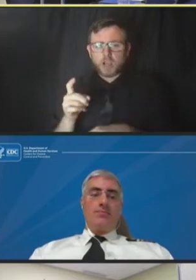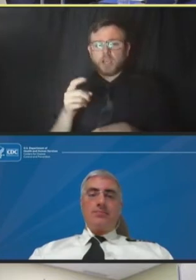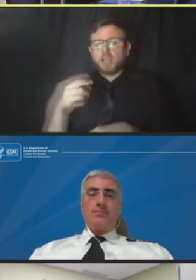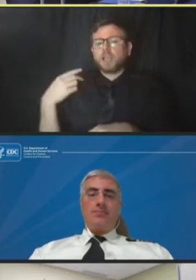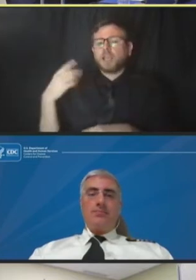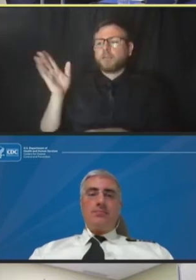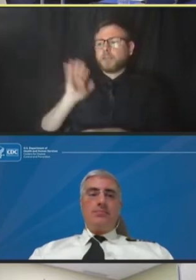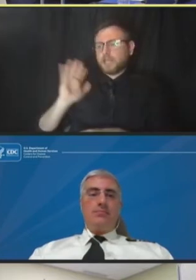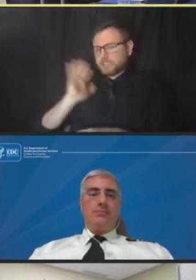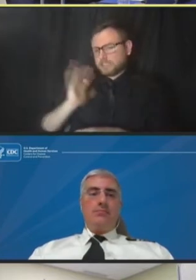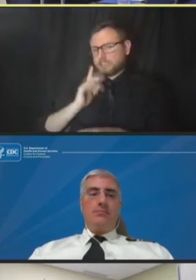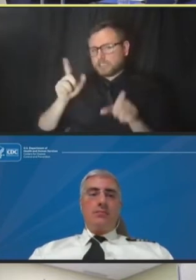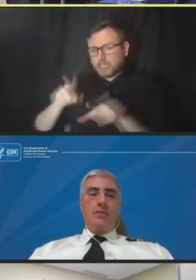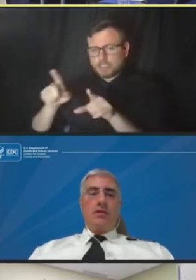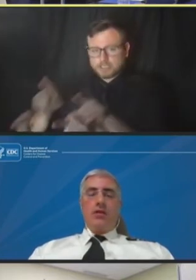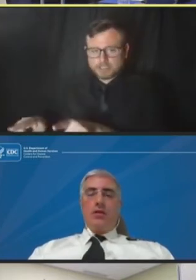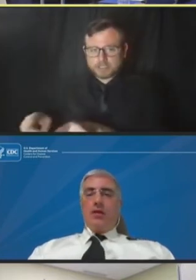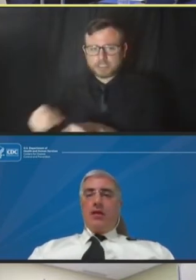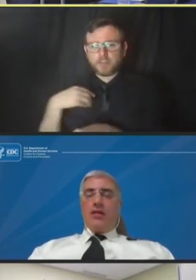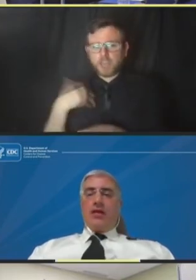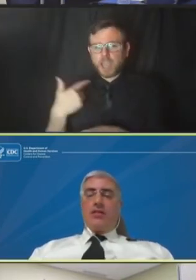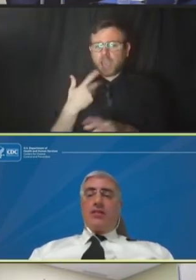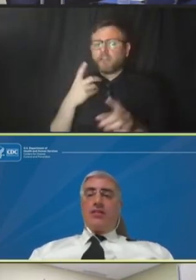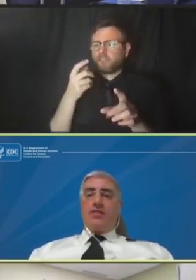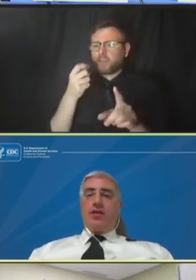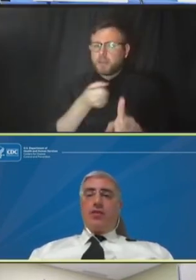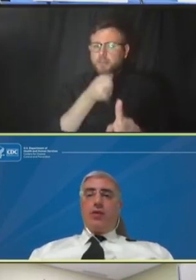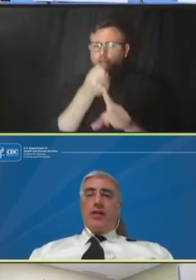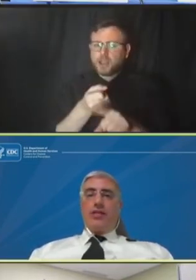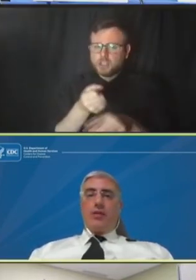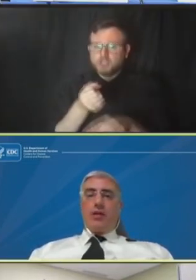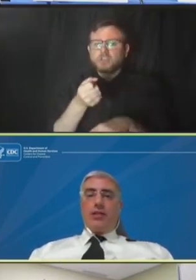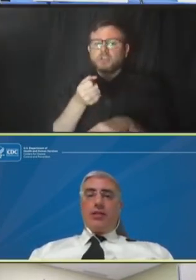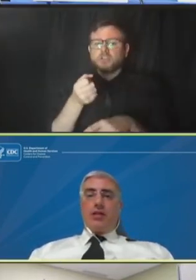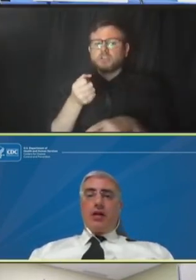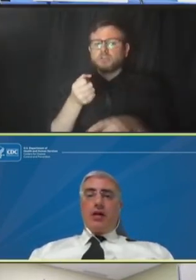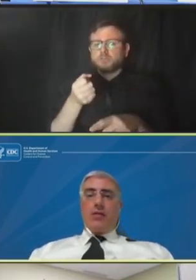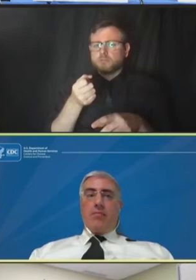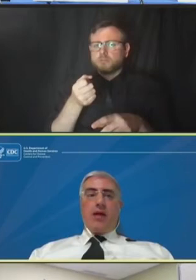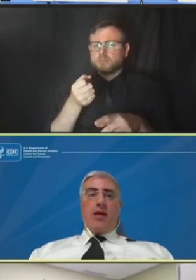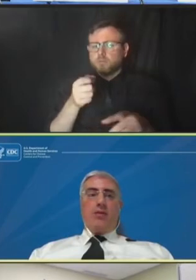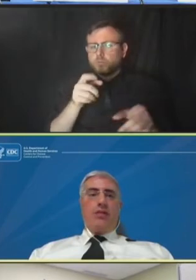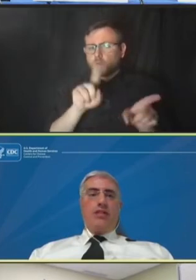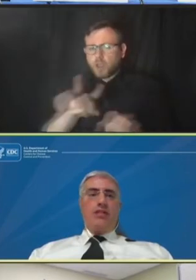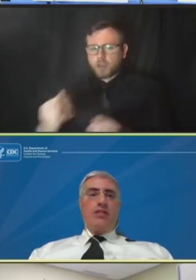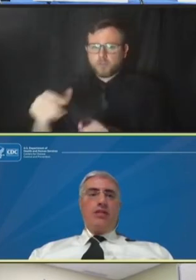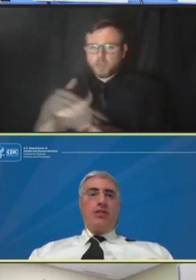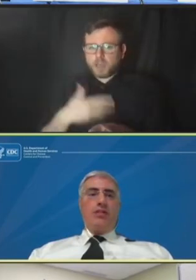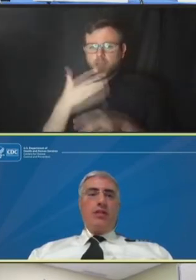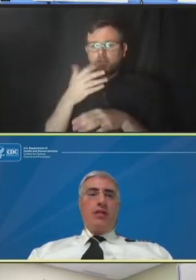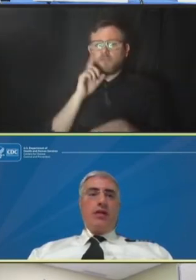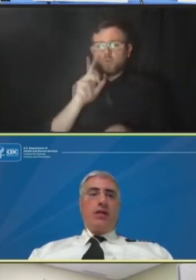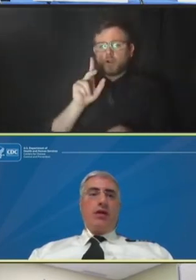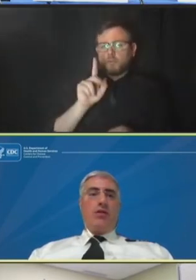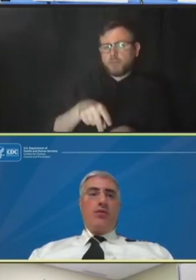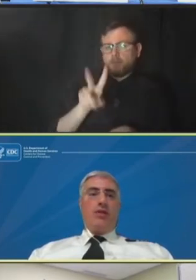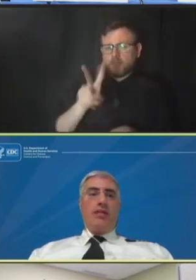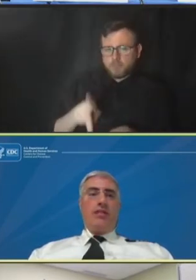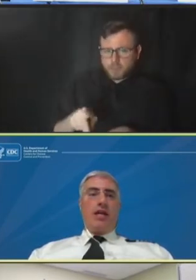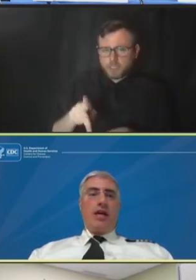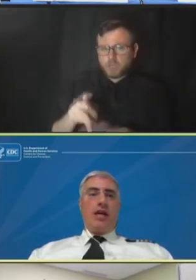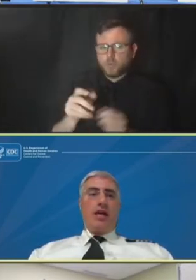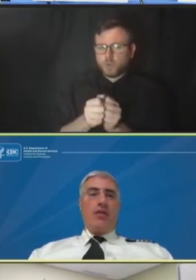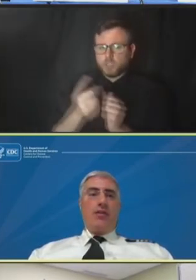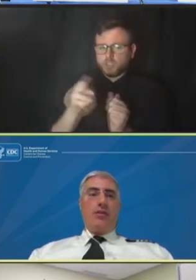with Jynneos? Yeah, so that's a very good question. And we just did recently